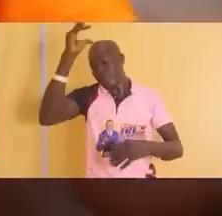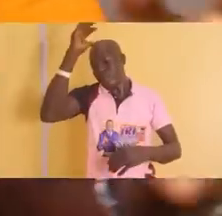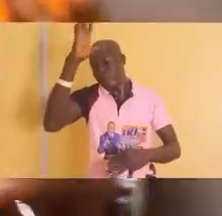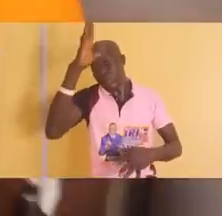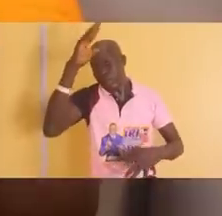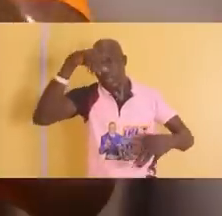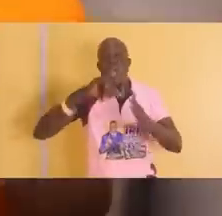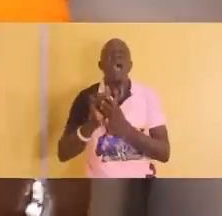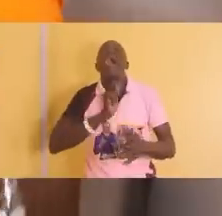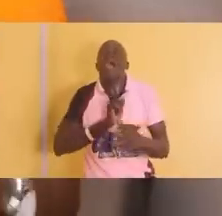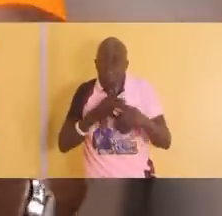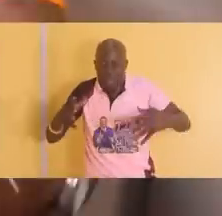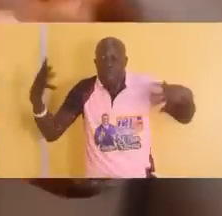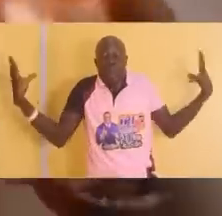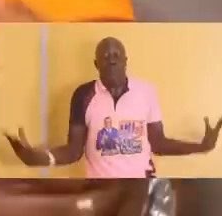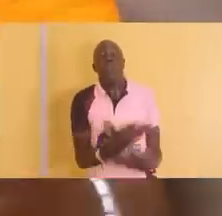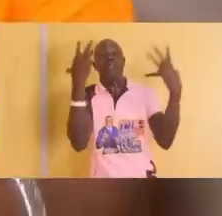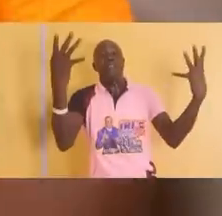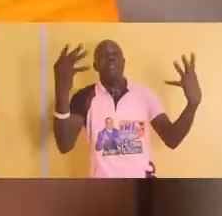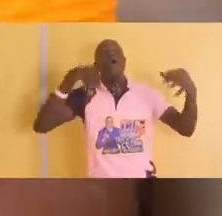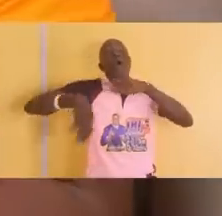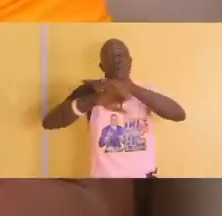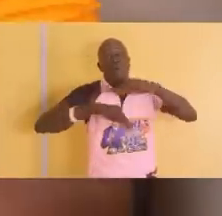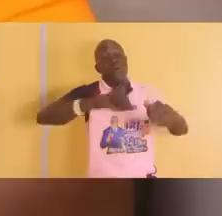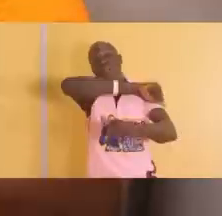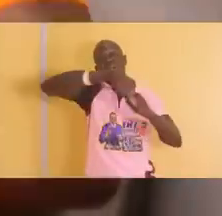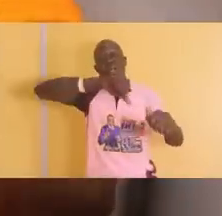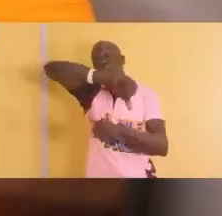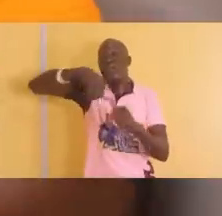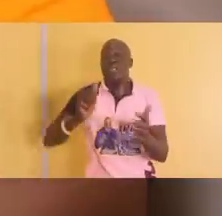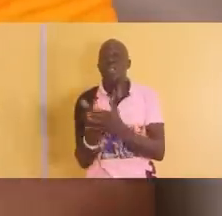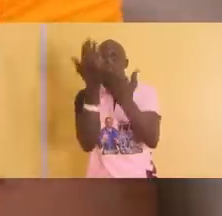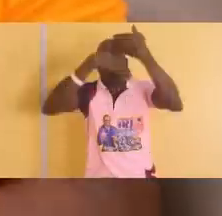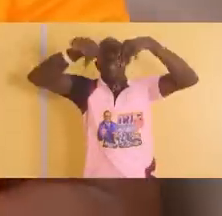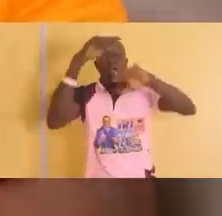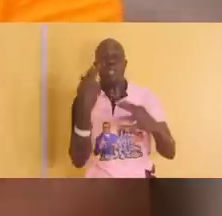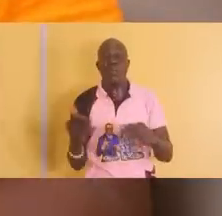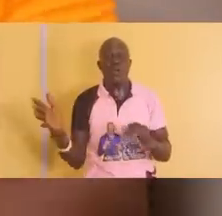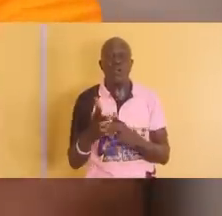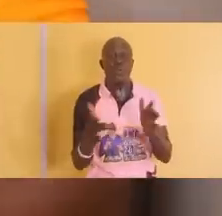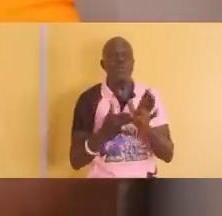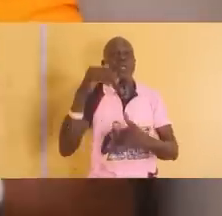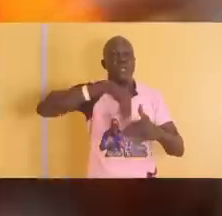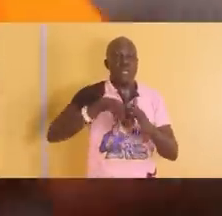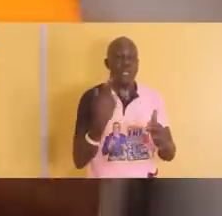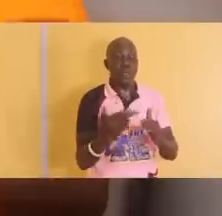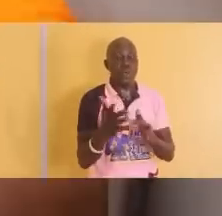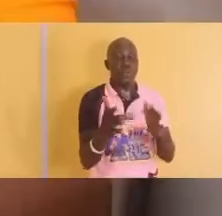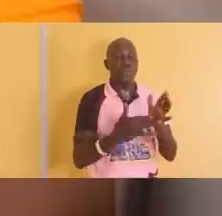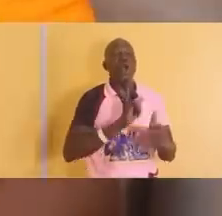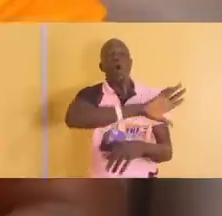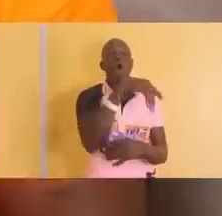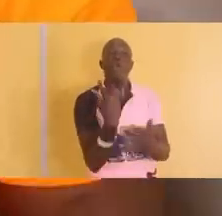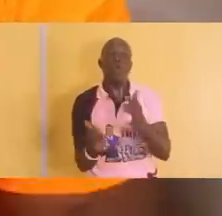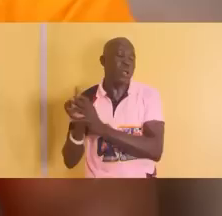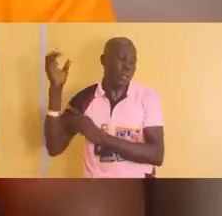anointing from my father. And I'm flourishing. Most entire. And then the anointing. In the name of Jesus. In the name of Jesus